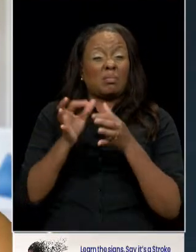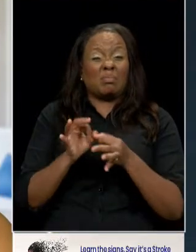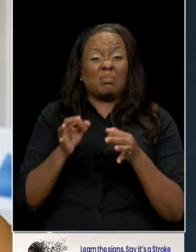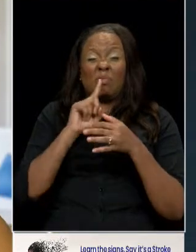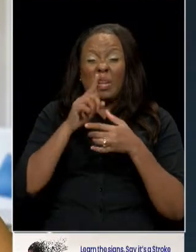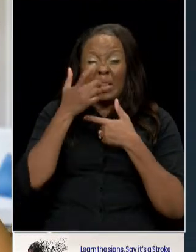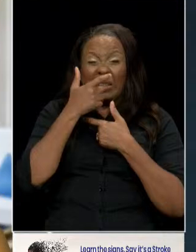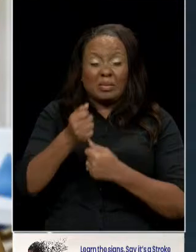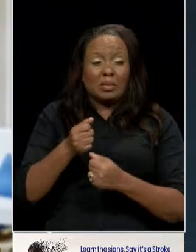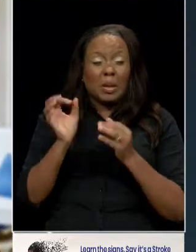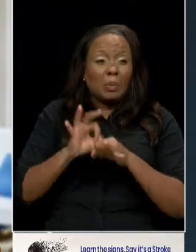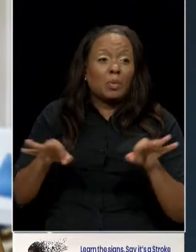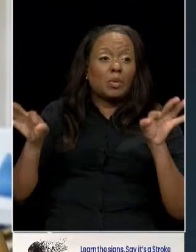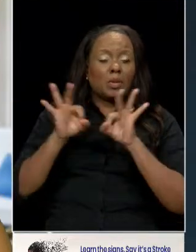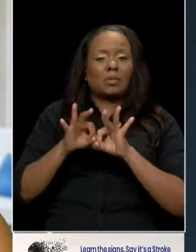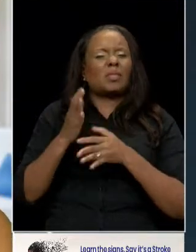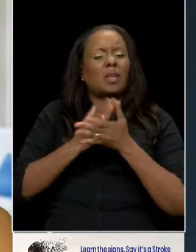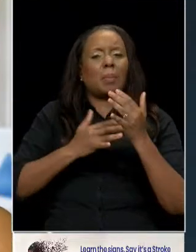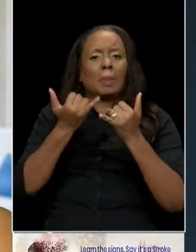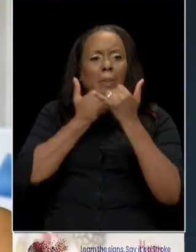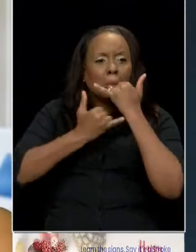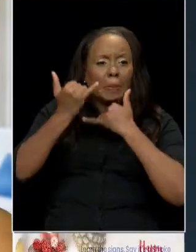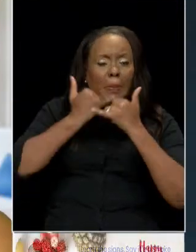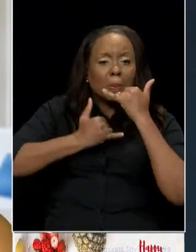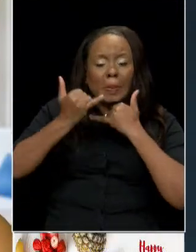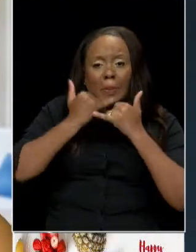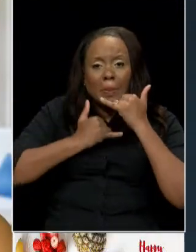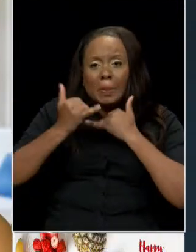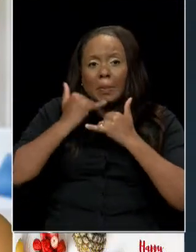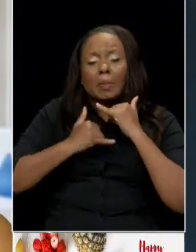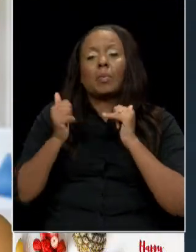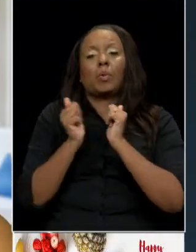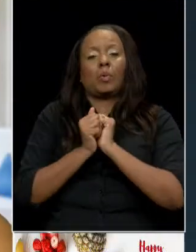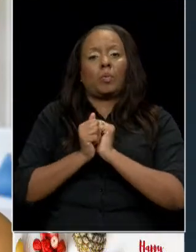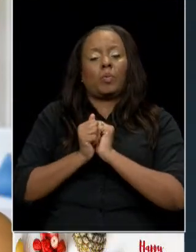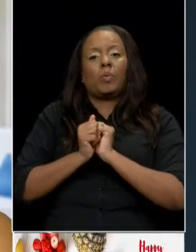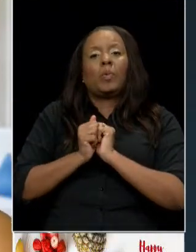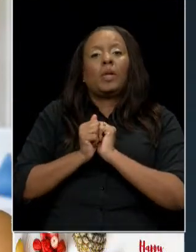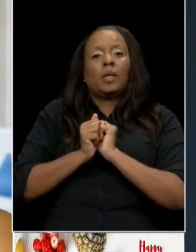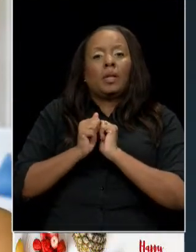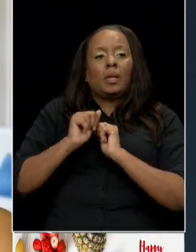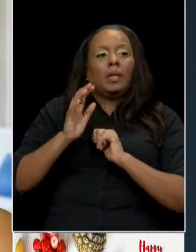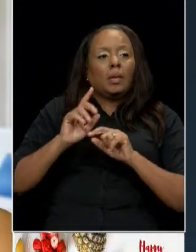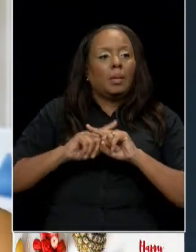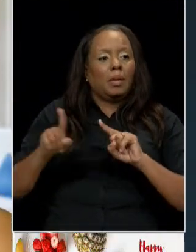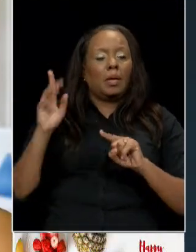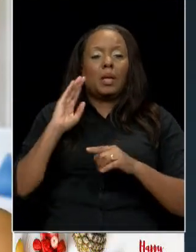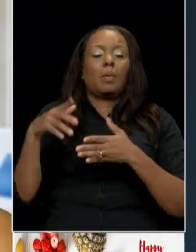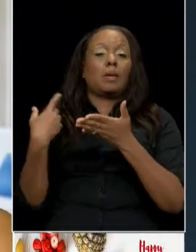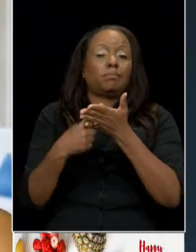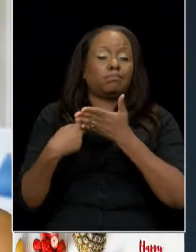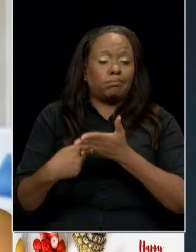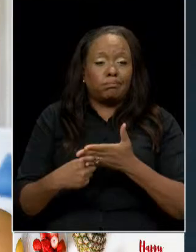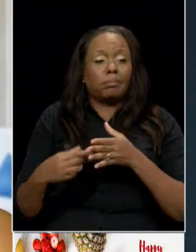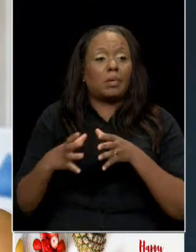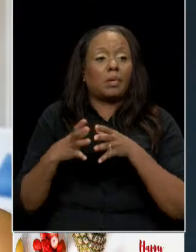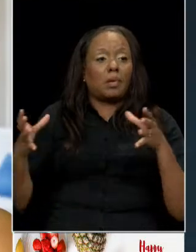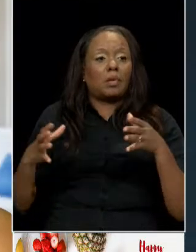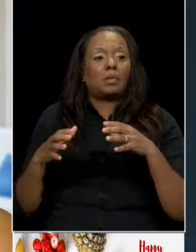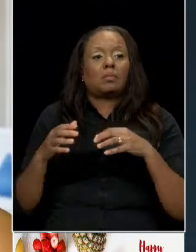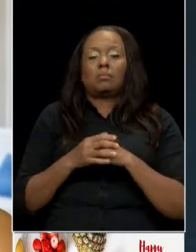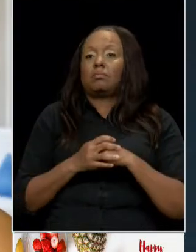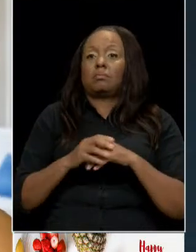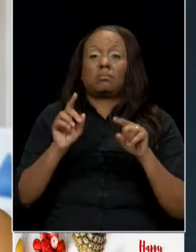about mistakes he made in trying to address that situation. But we're going to talk a lot about that. We have a number